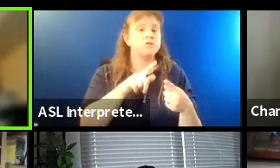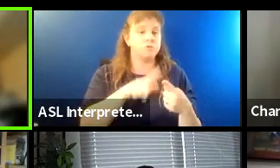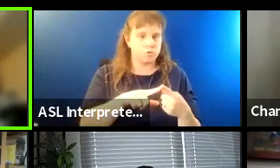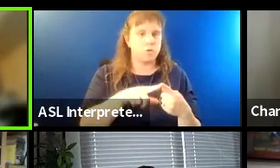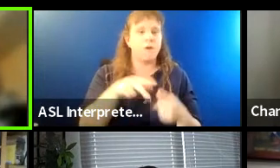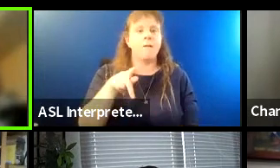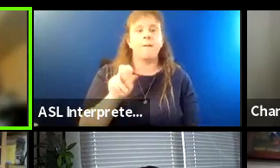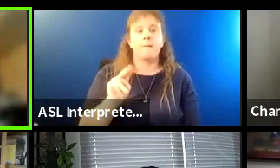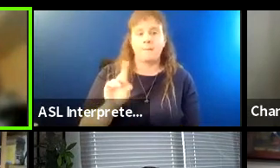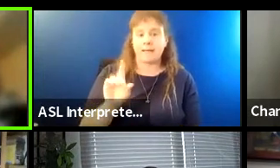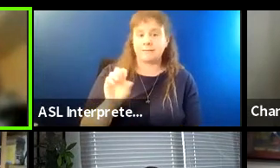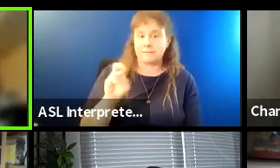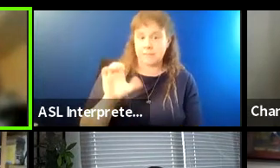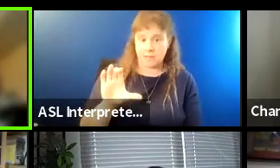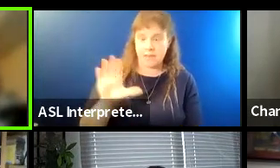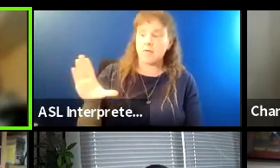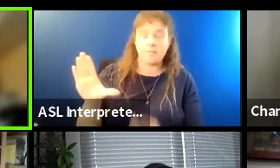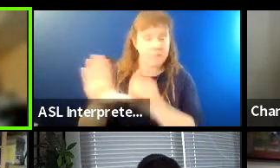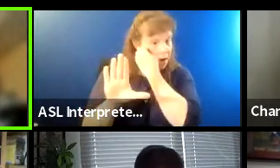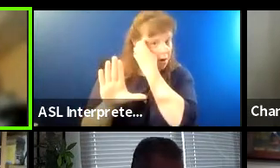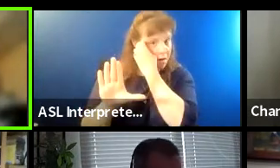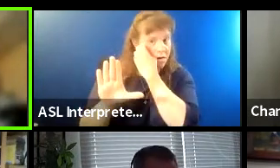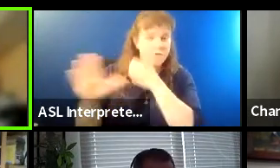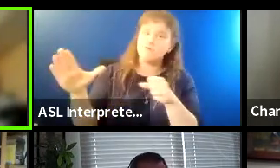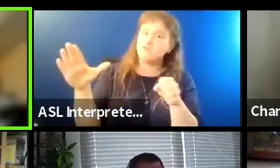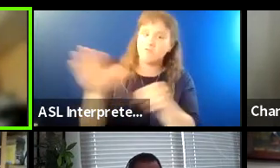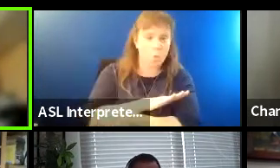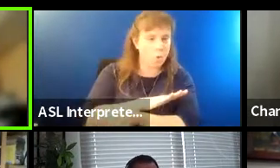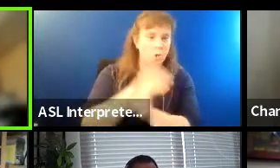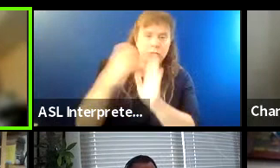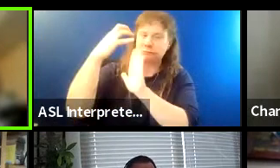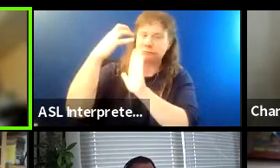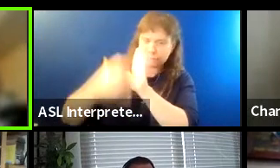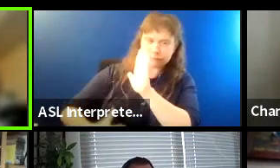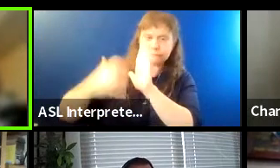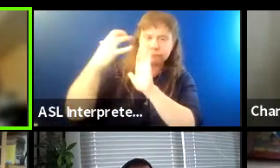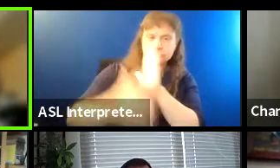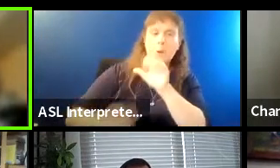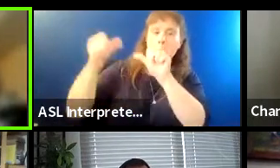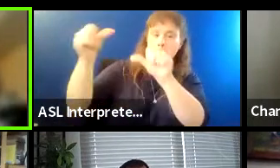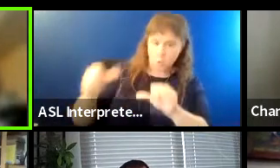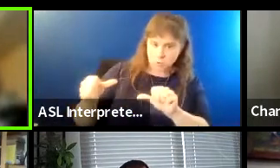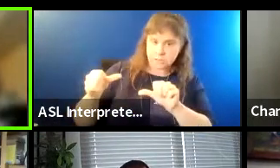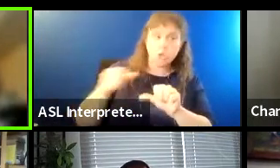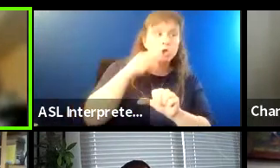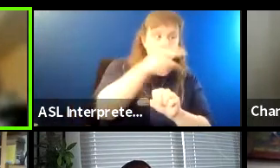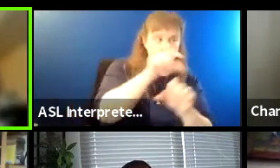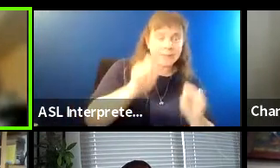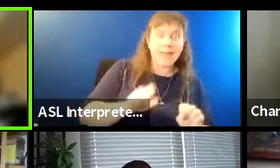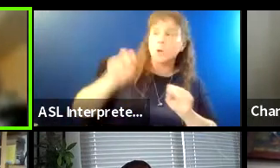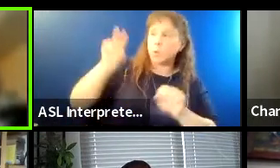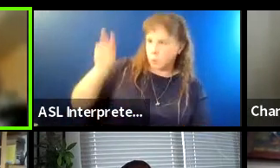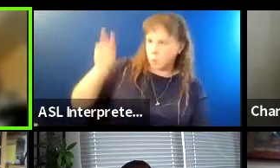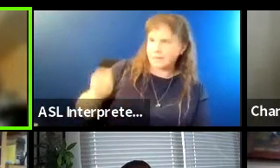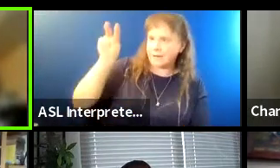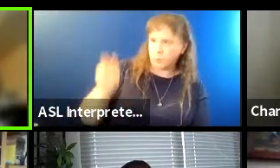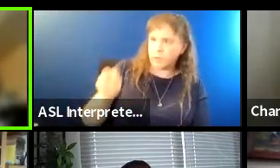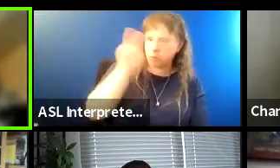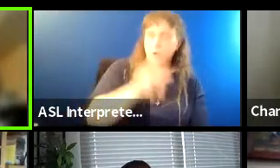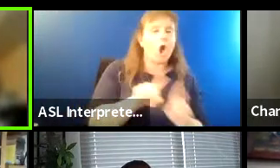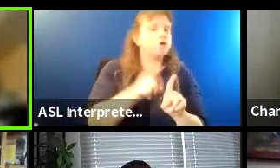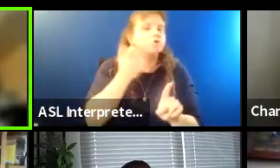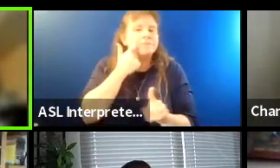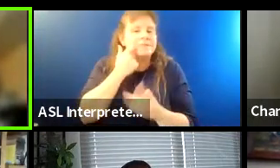reflections that they've provided are posted for the public to read, and were also circulated earlier this week to all of the members